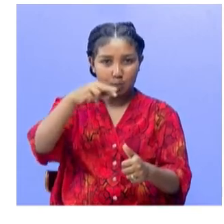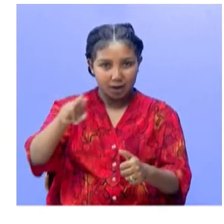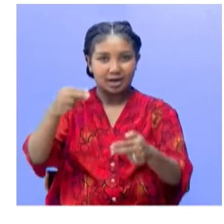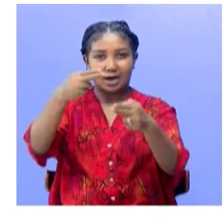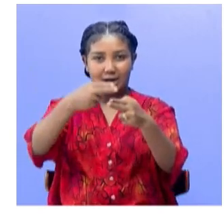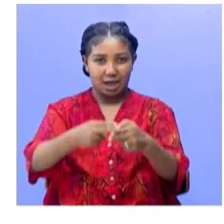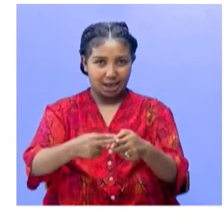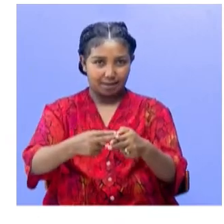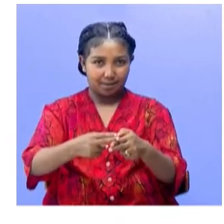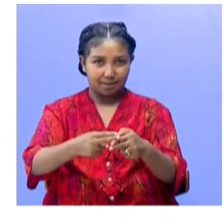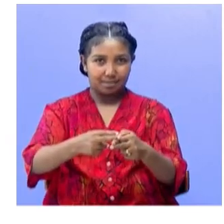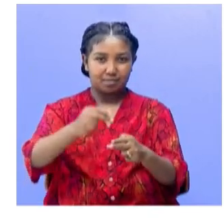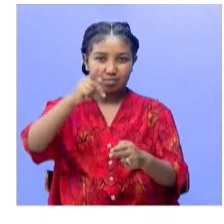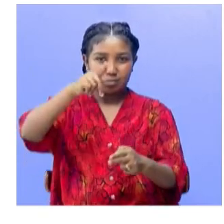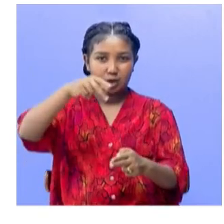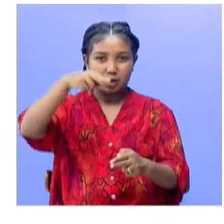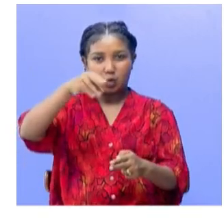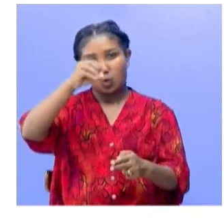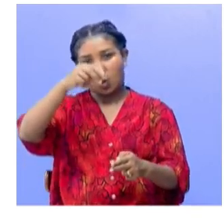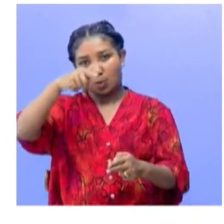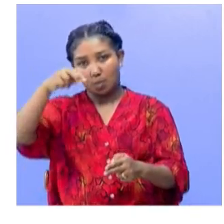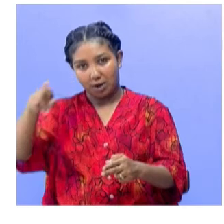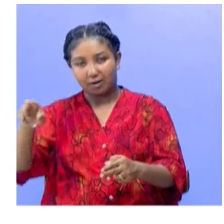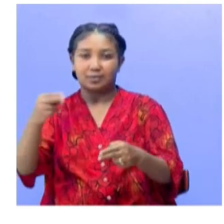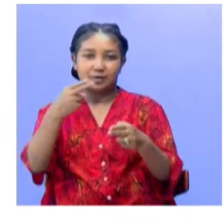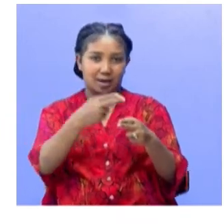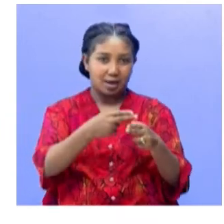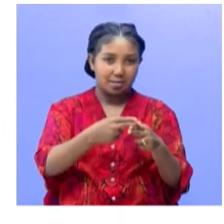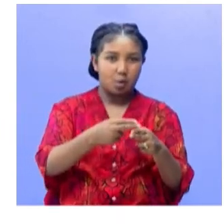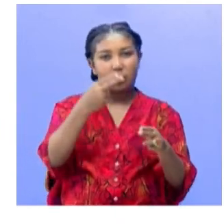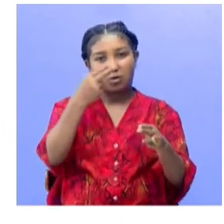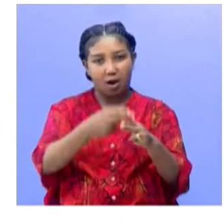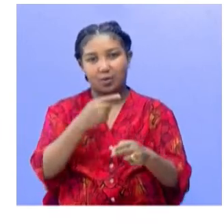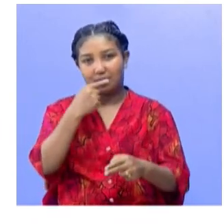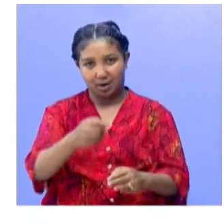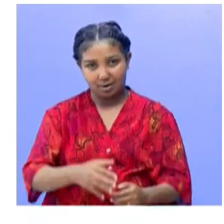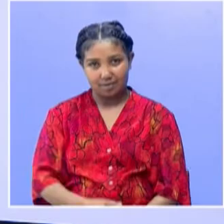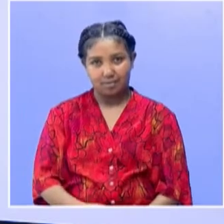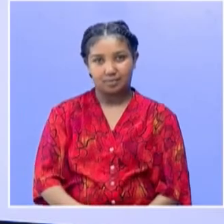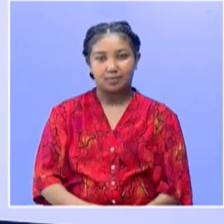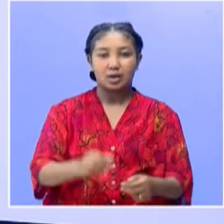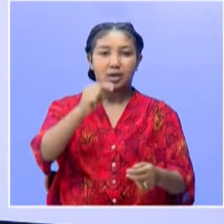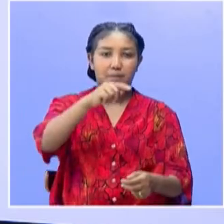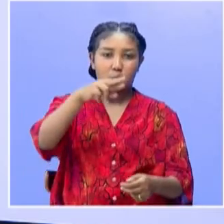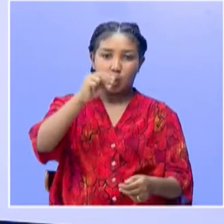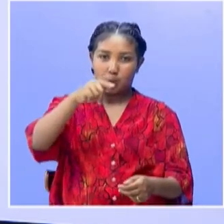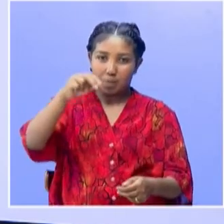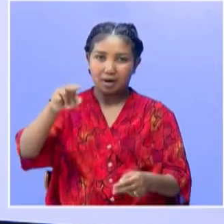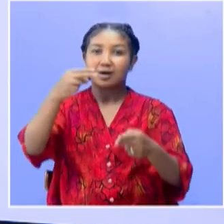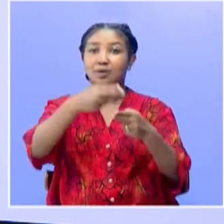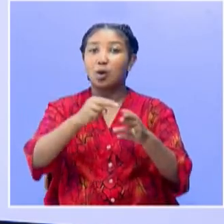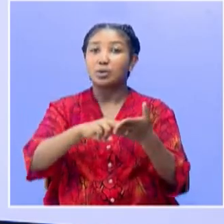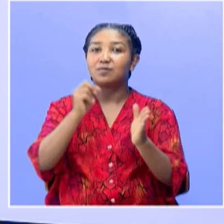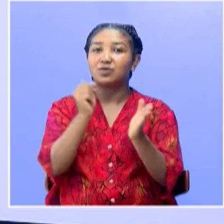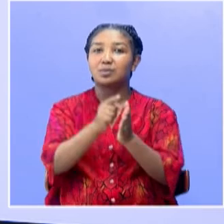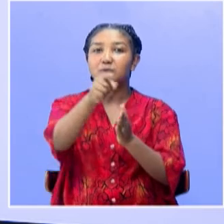Proper names or proper nouns. Proper nouns means, for